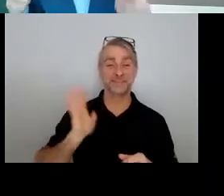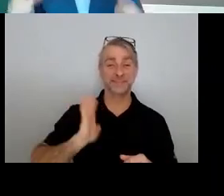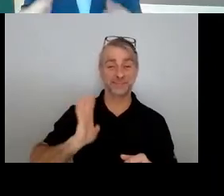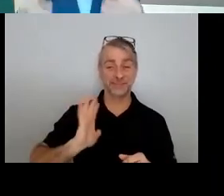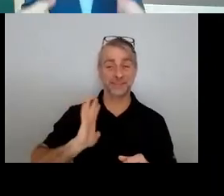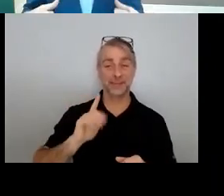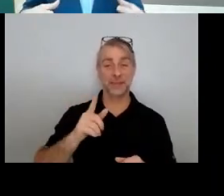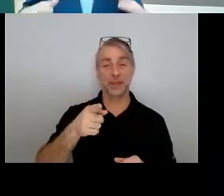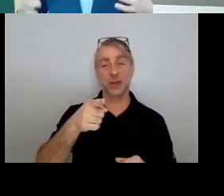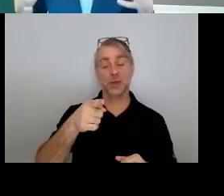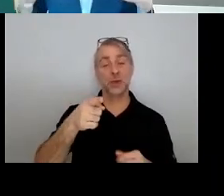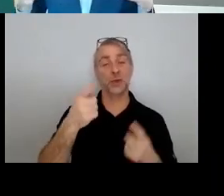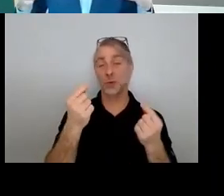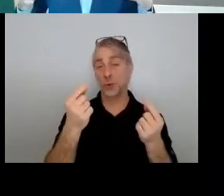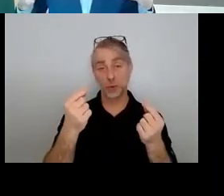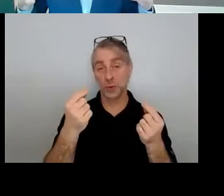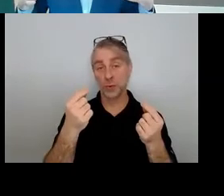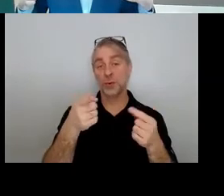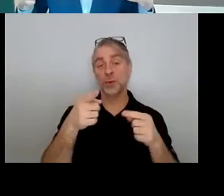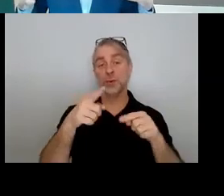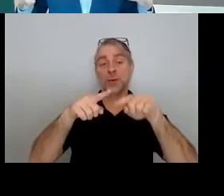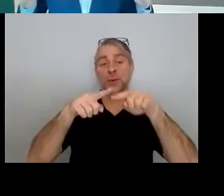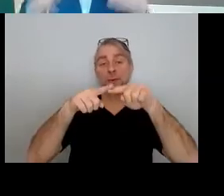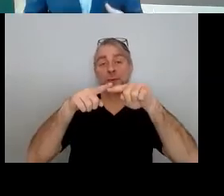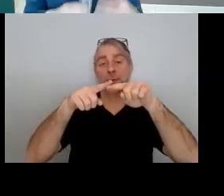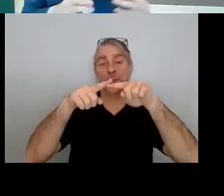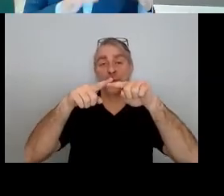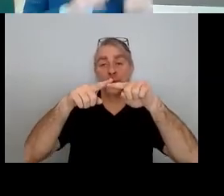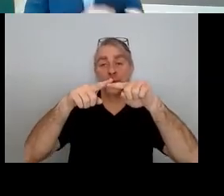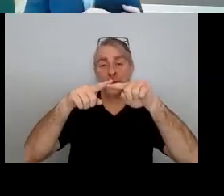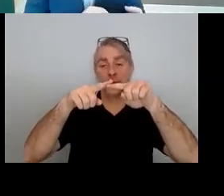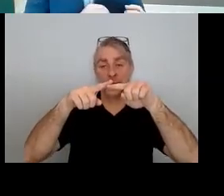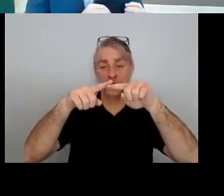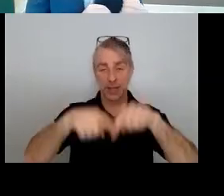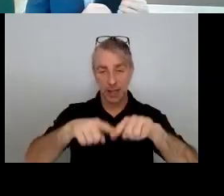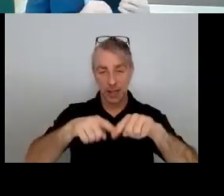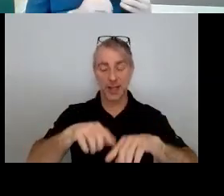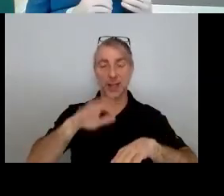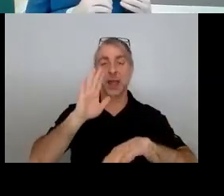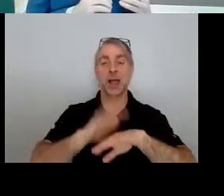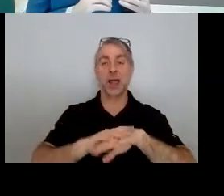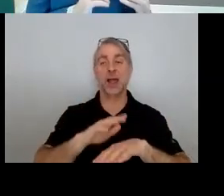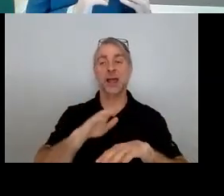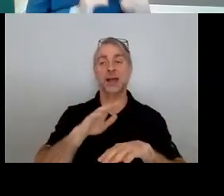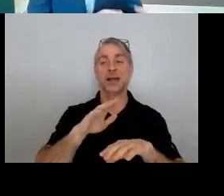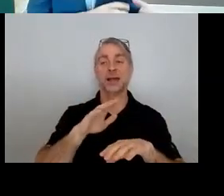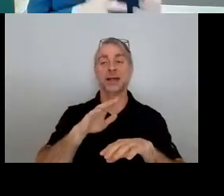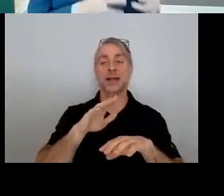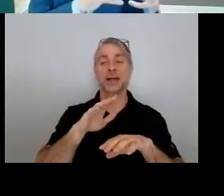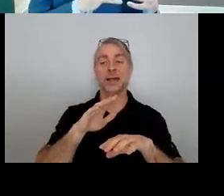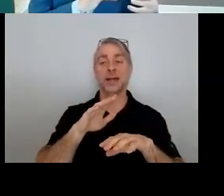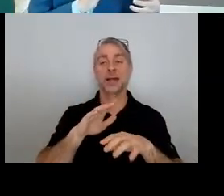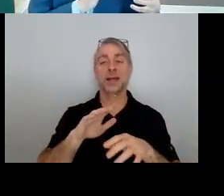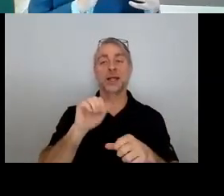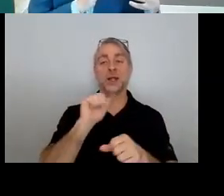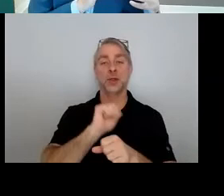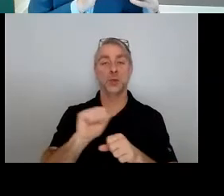should rely on the work that has been done before